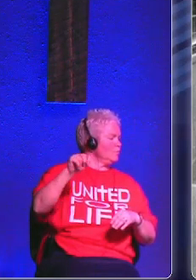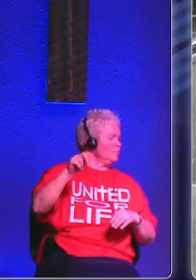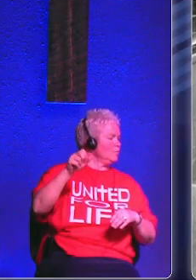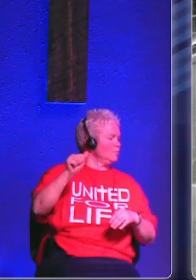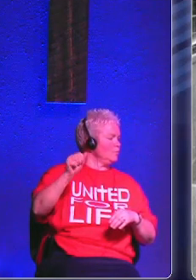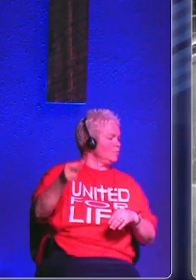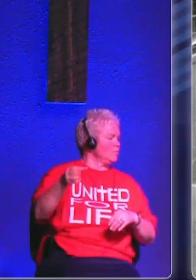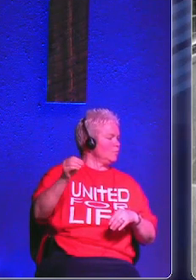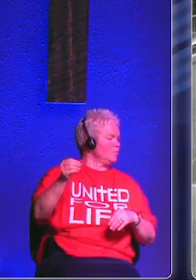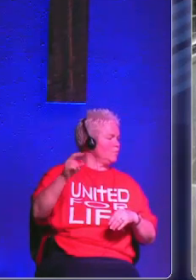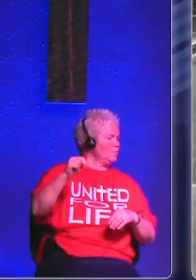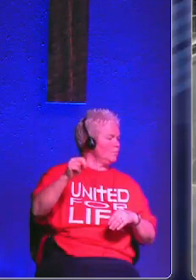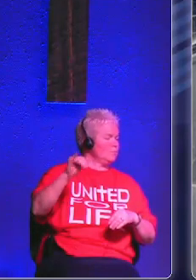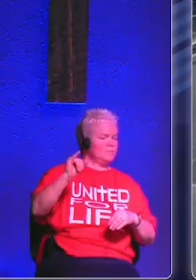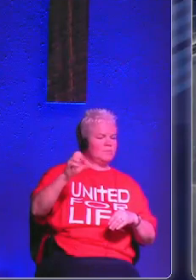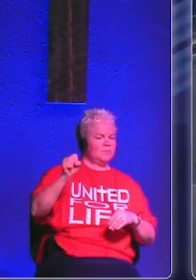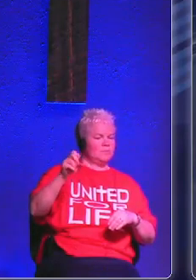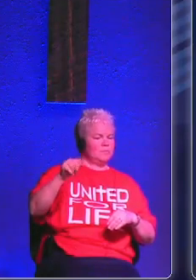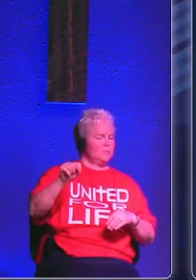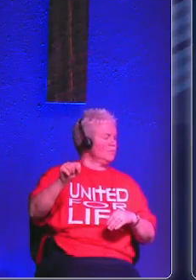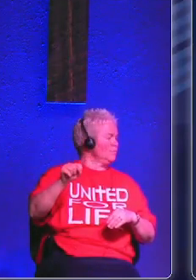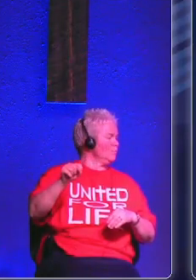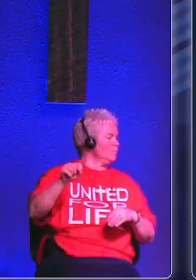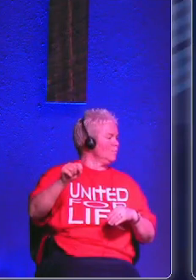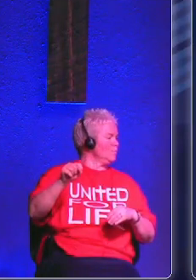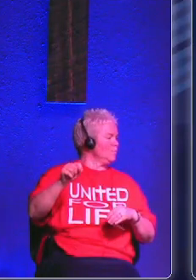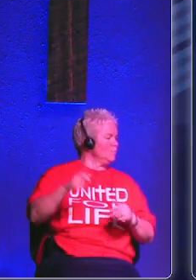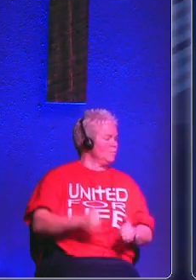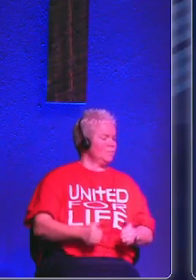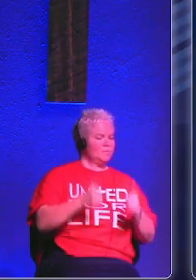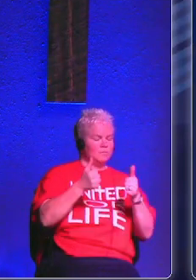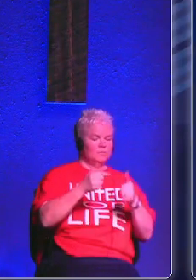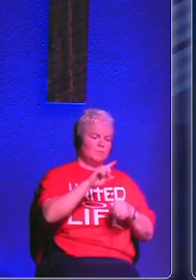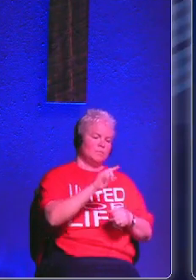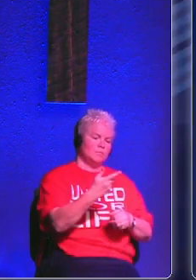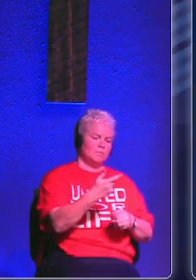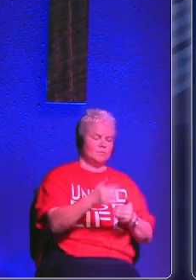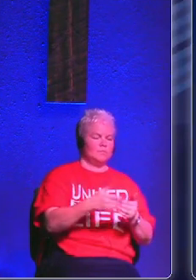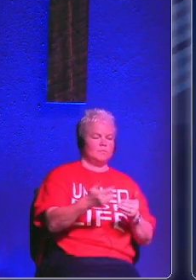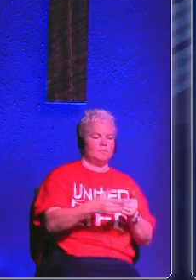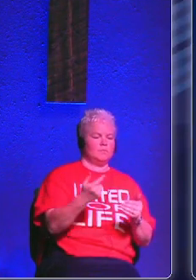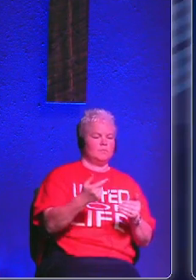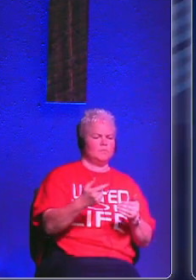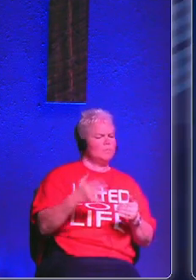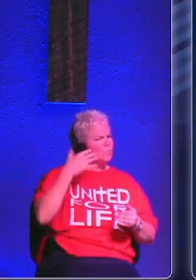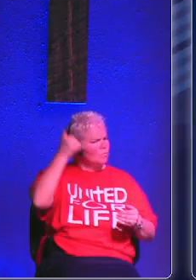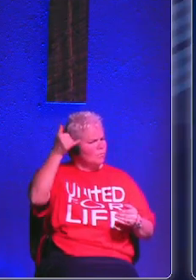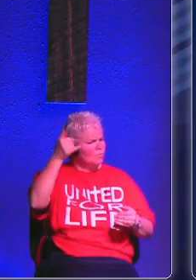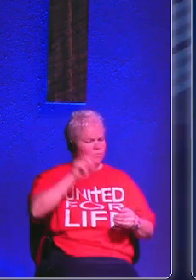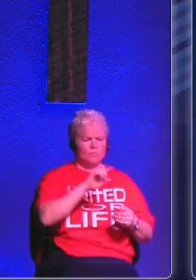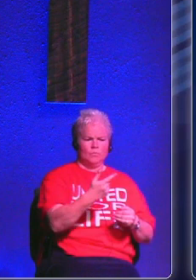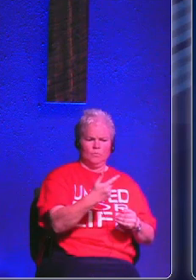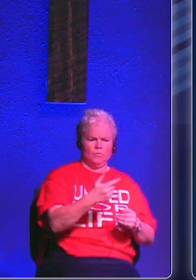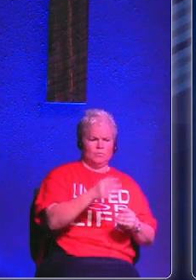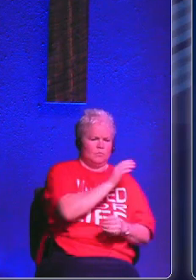easy. So if we don't turn to Christ for a life of ease, why do we turn to Christ?